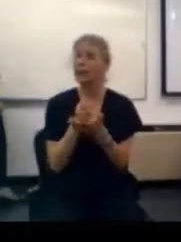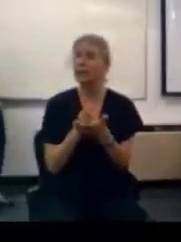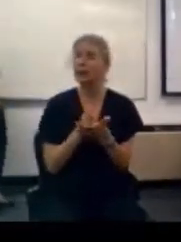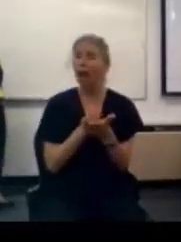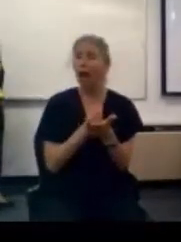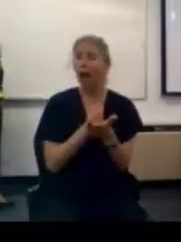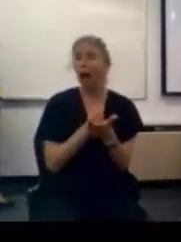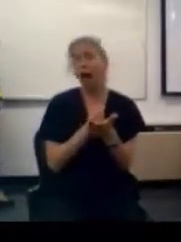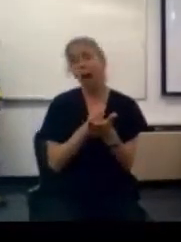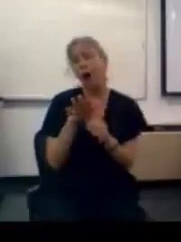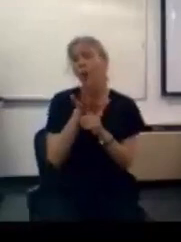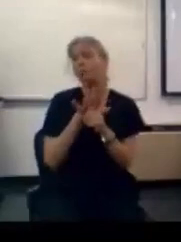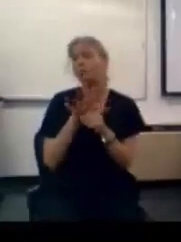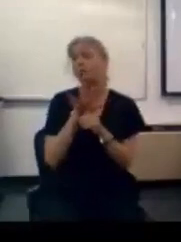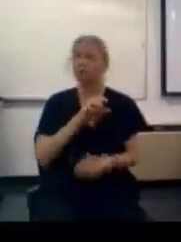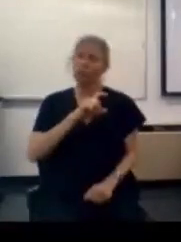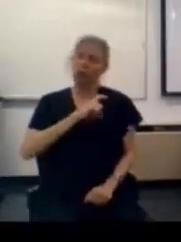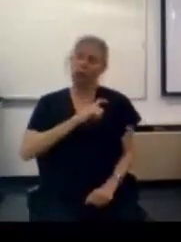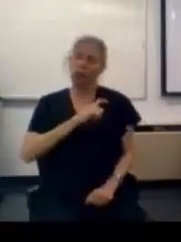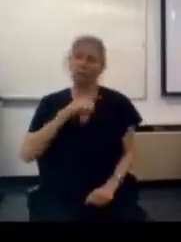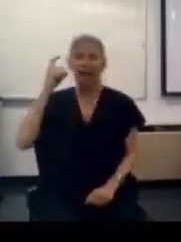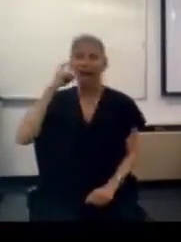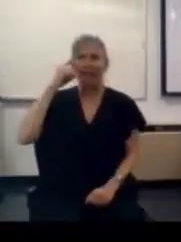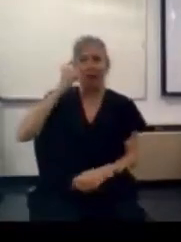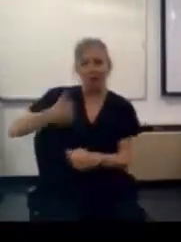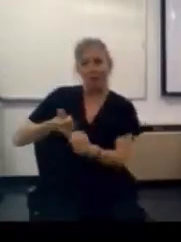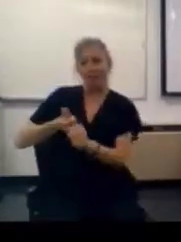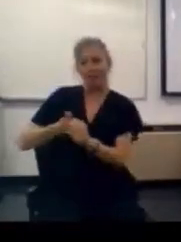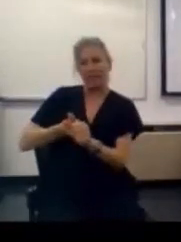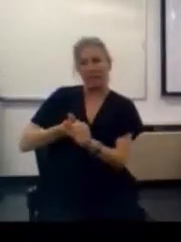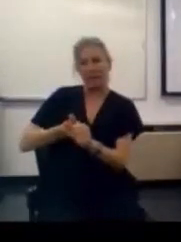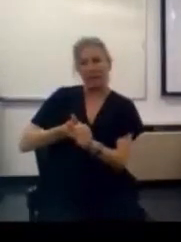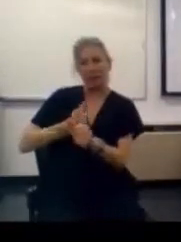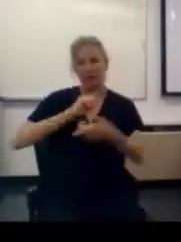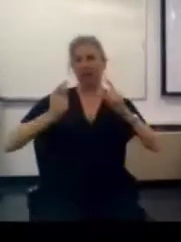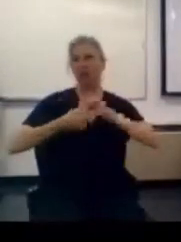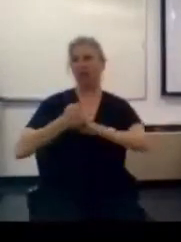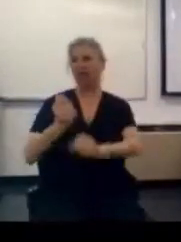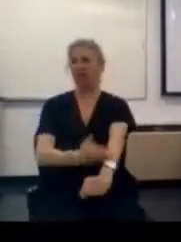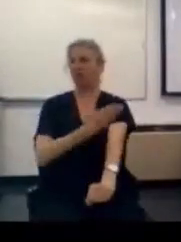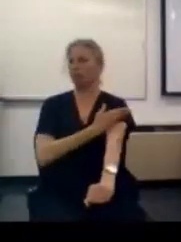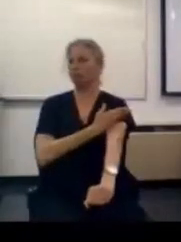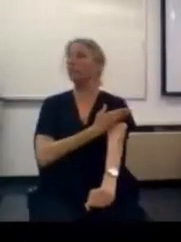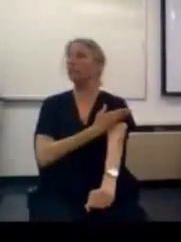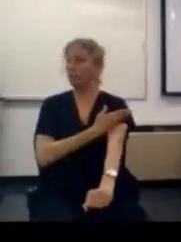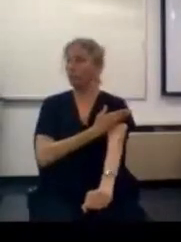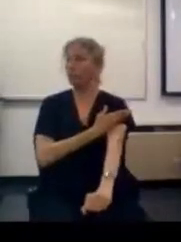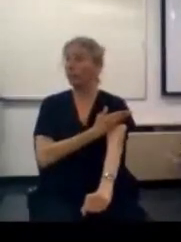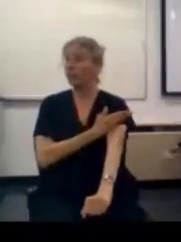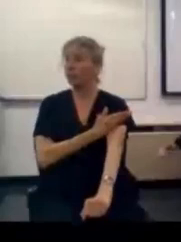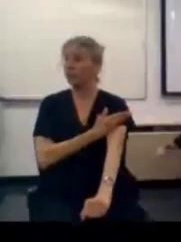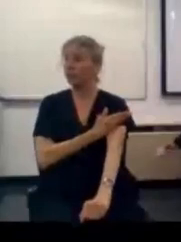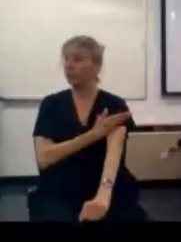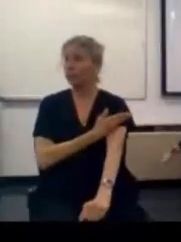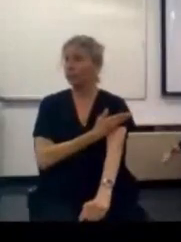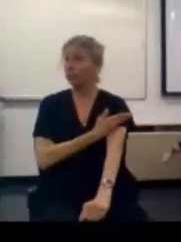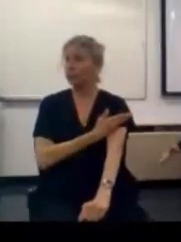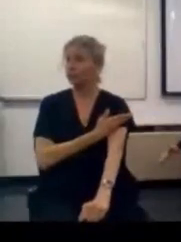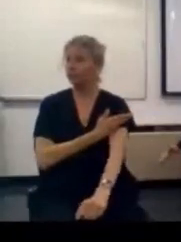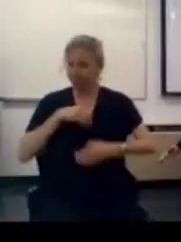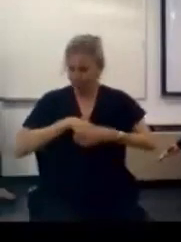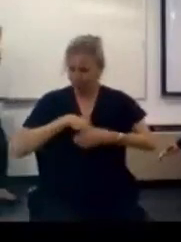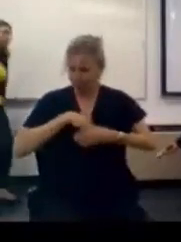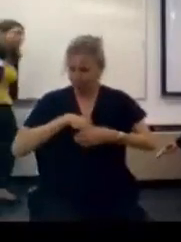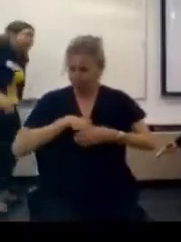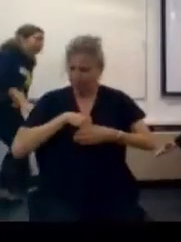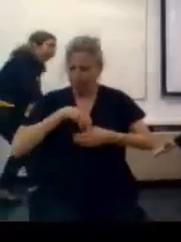with the specter of law enforcement in the background, right? And the power of government to make a powerful, powerful change.